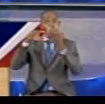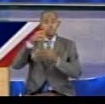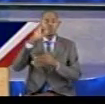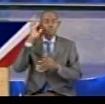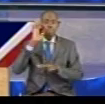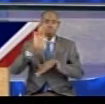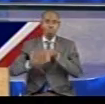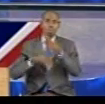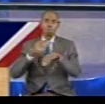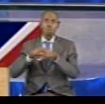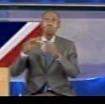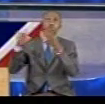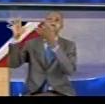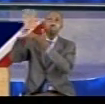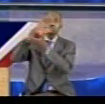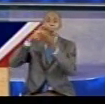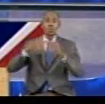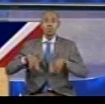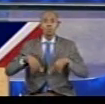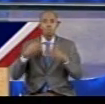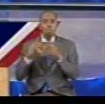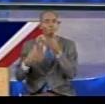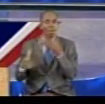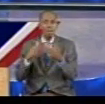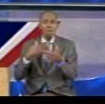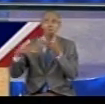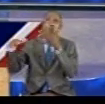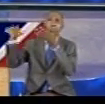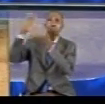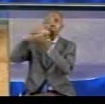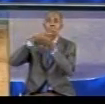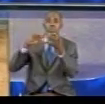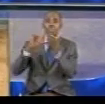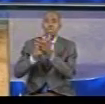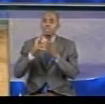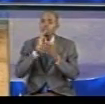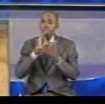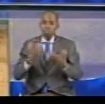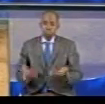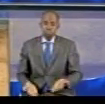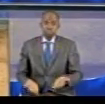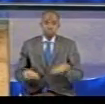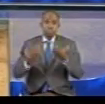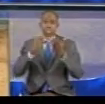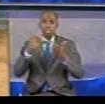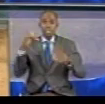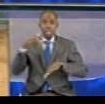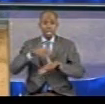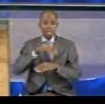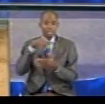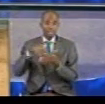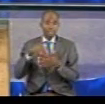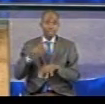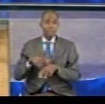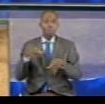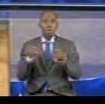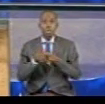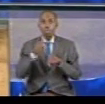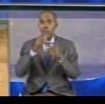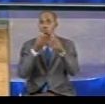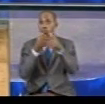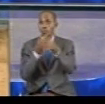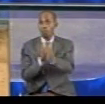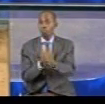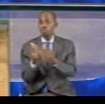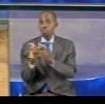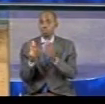life. Whatever storm is raging at this time, as you follow Jesus and we